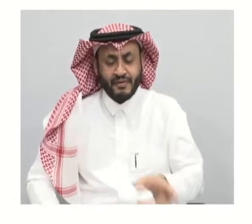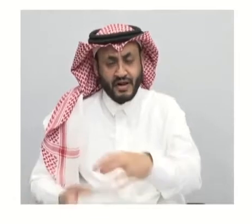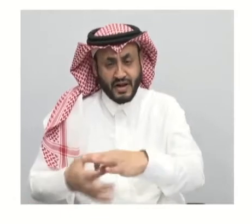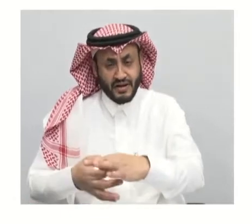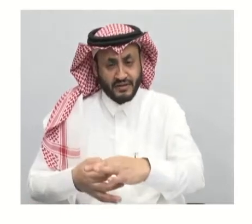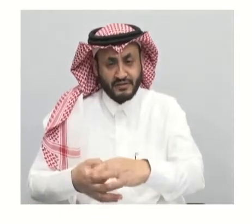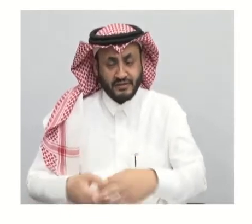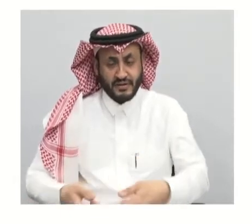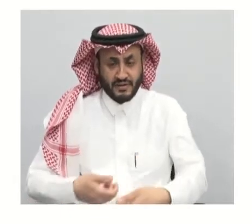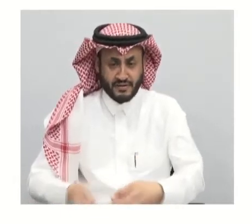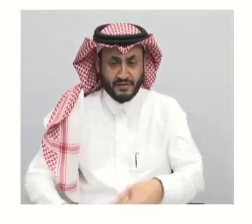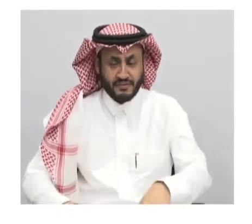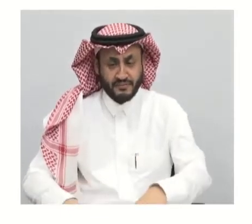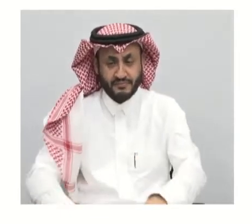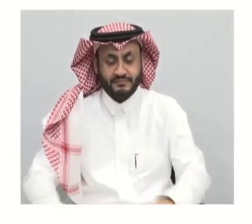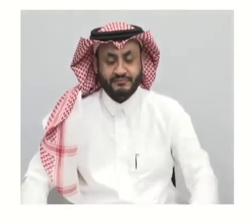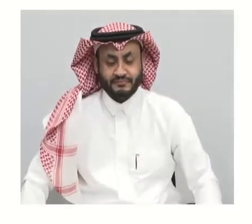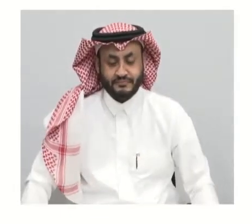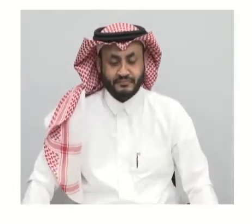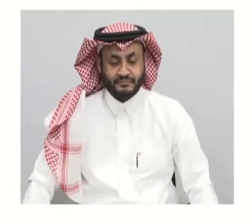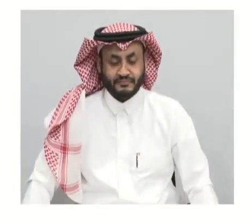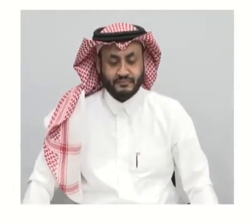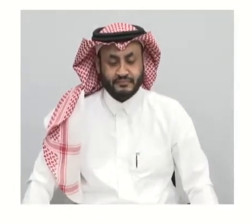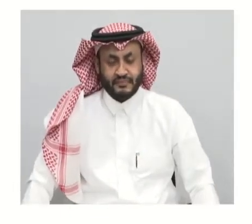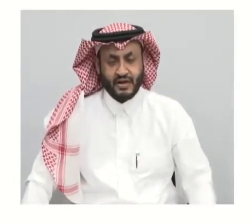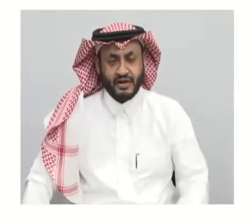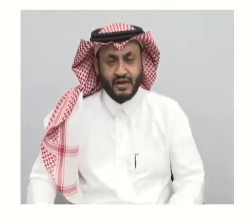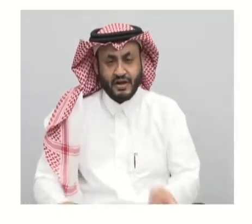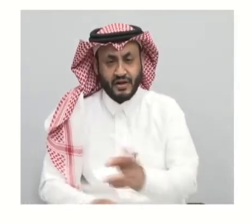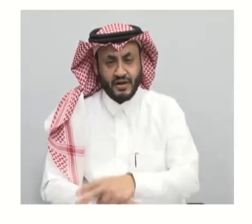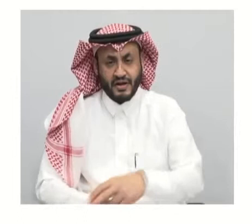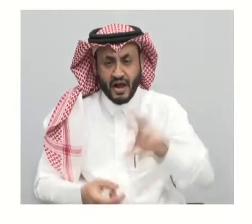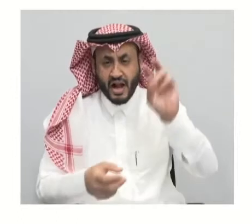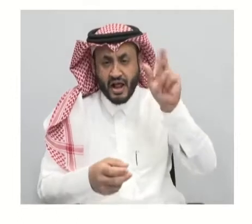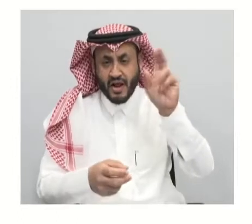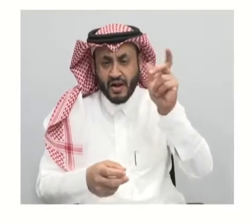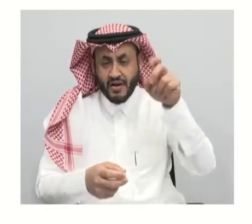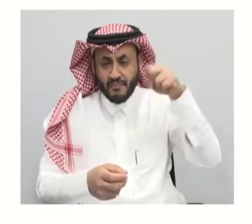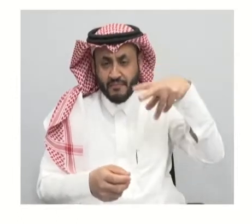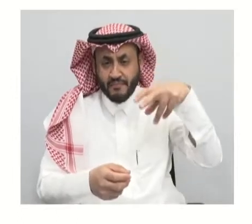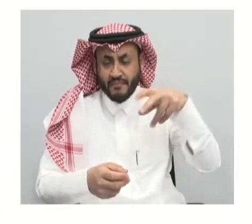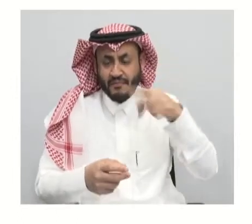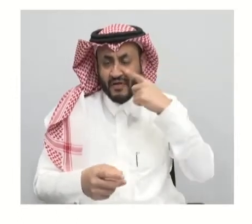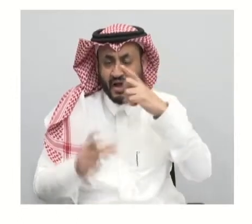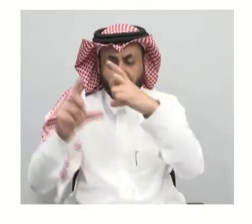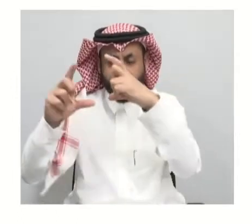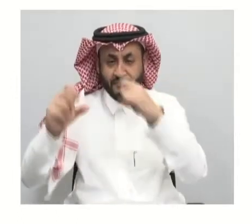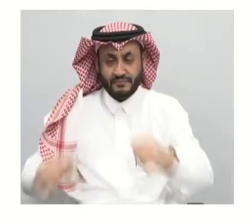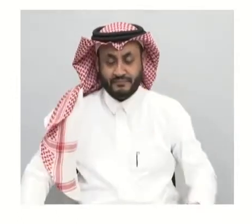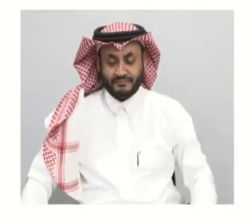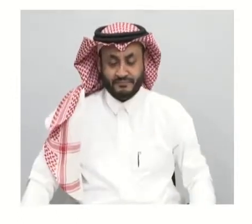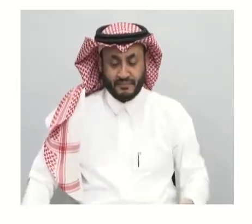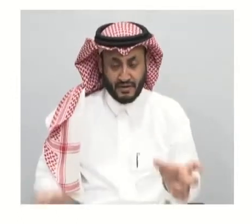shopped at grocery store. He was changing the light bulb while he watched TV. So this